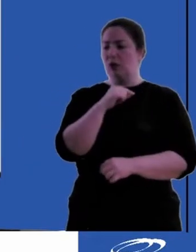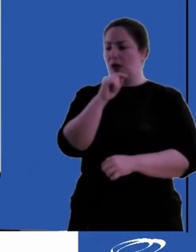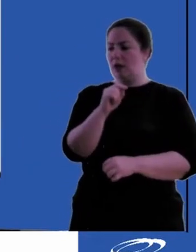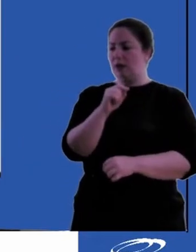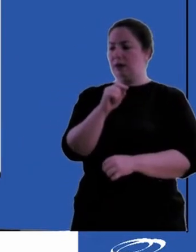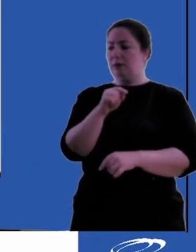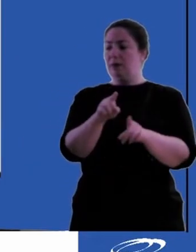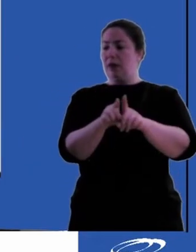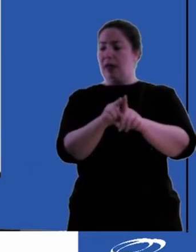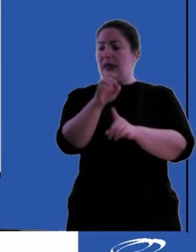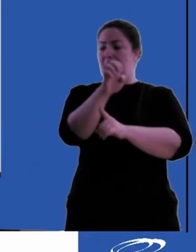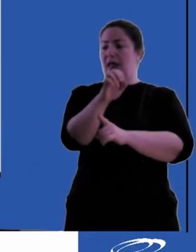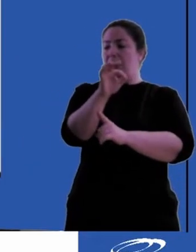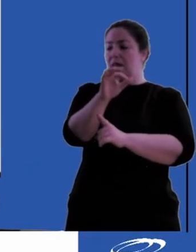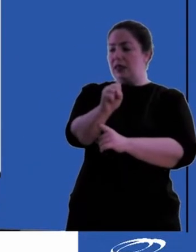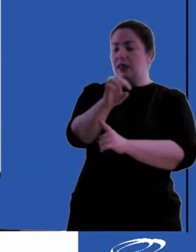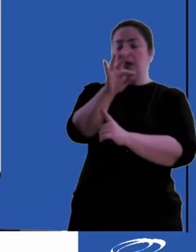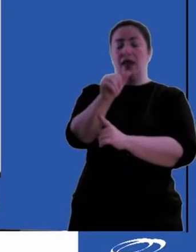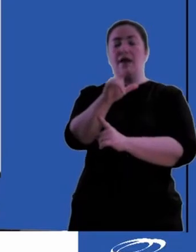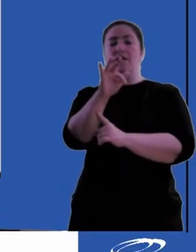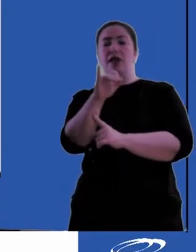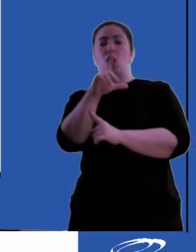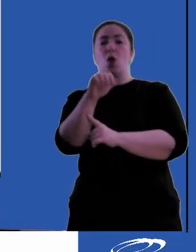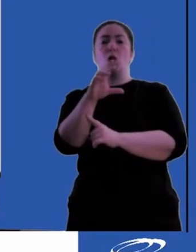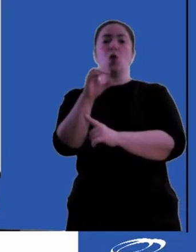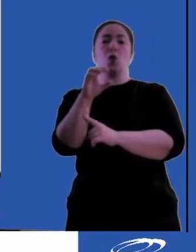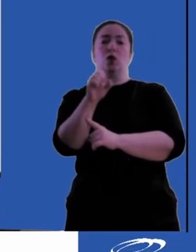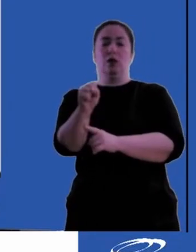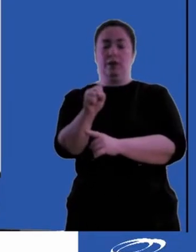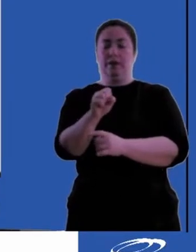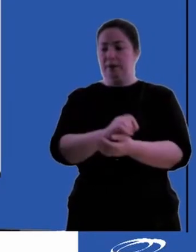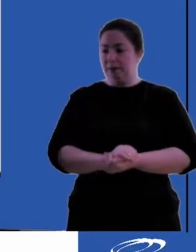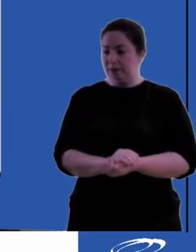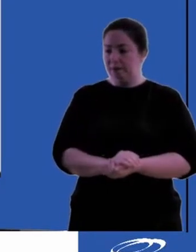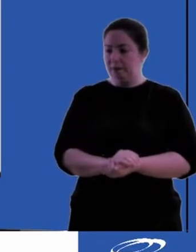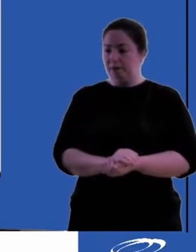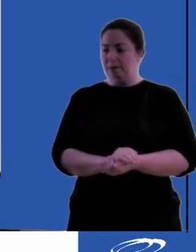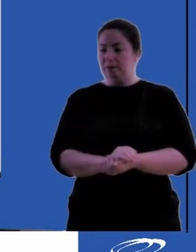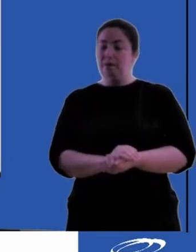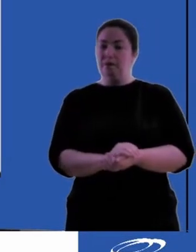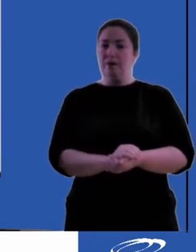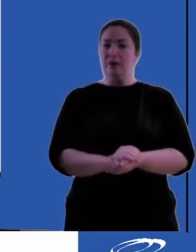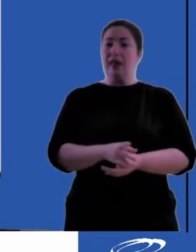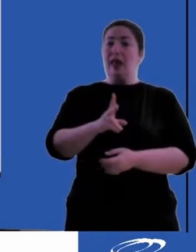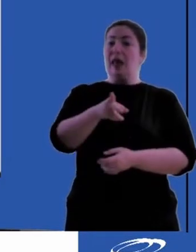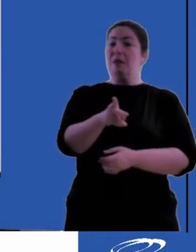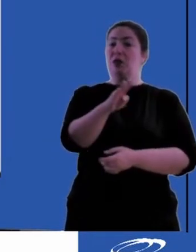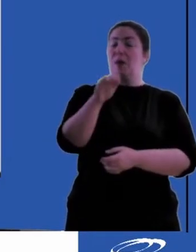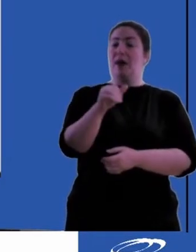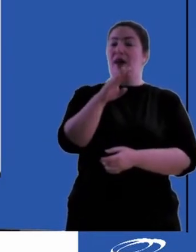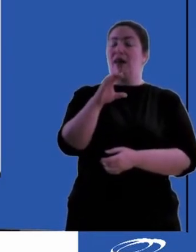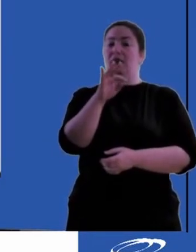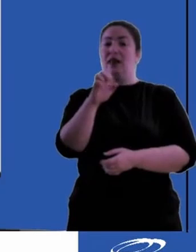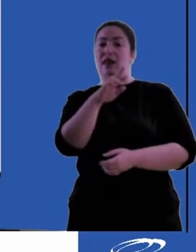non-aureus staphylococci, enterococci, corynebacterium species, and Feingoldea magna. Now, I've been working in